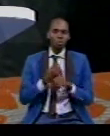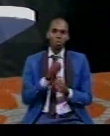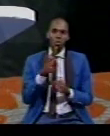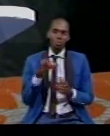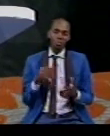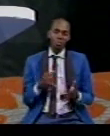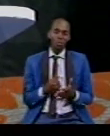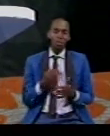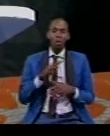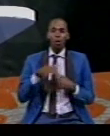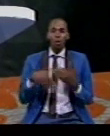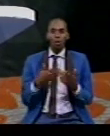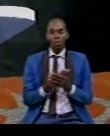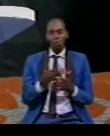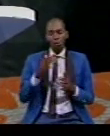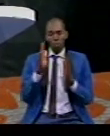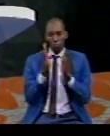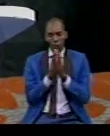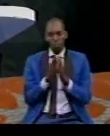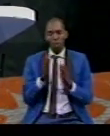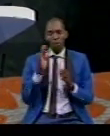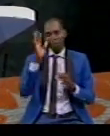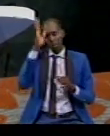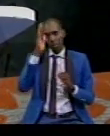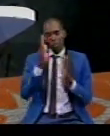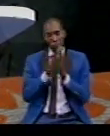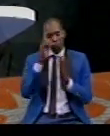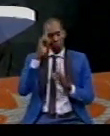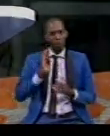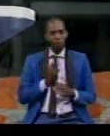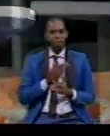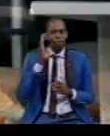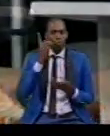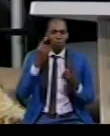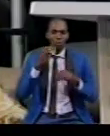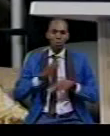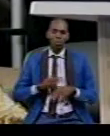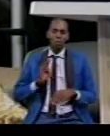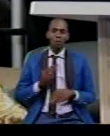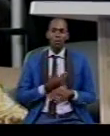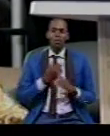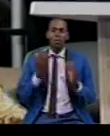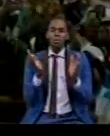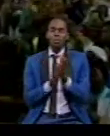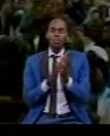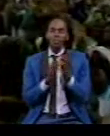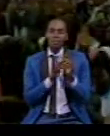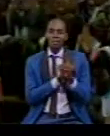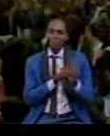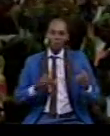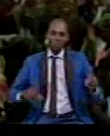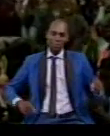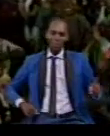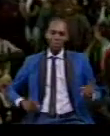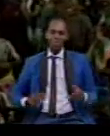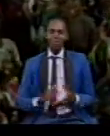the prodigal son. He comes to restore the polluted